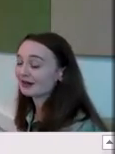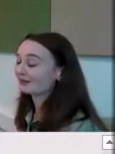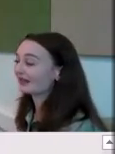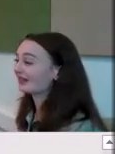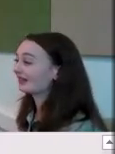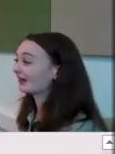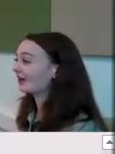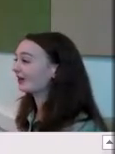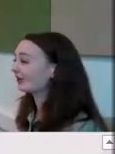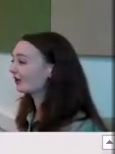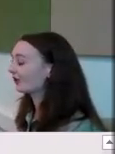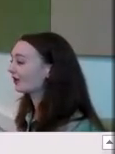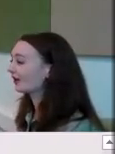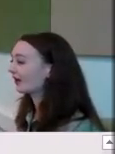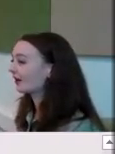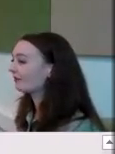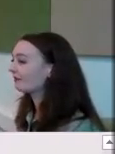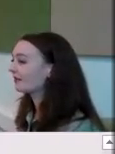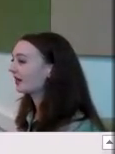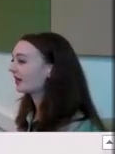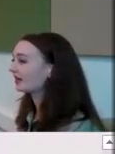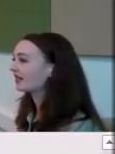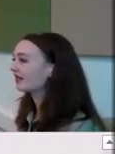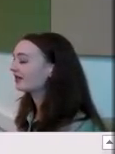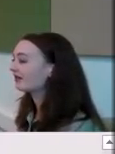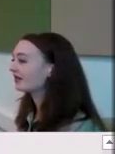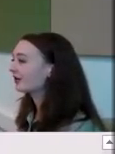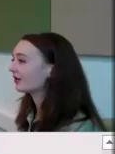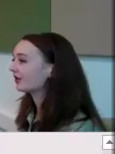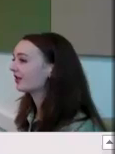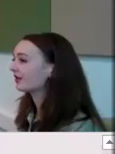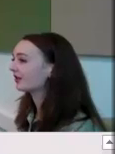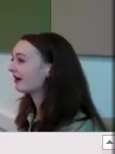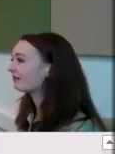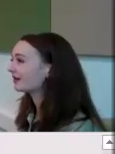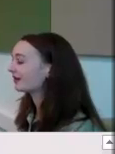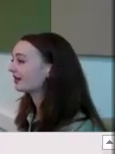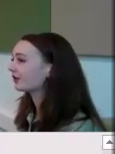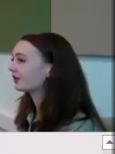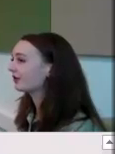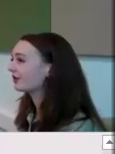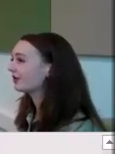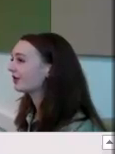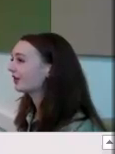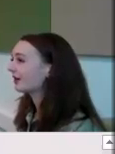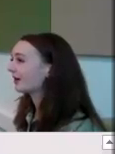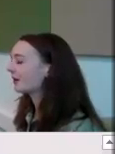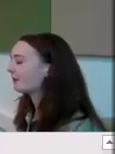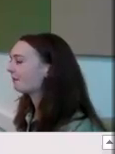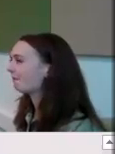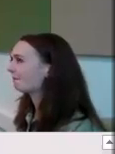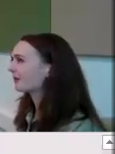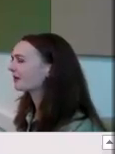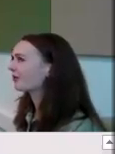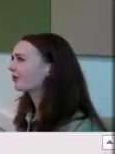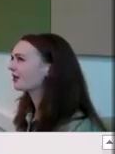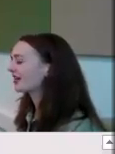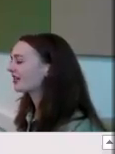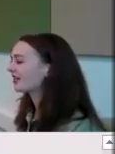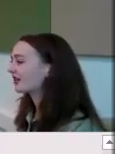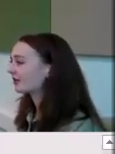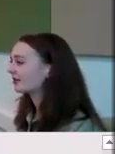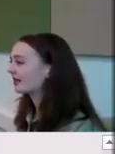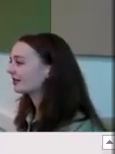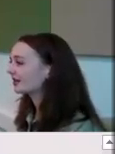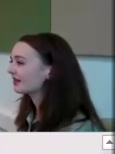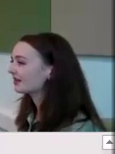lists are incredibly long, and even if it's urgent. So I've recently done, what's it called, a